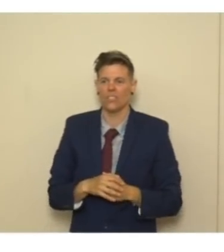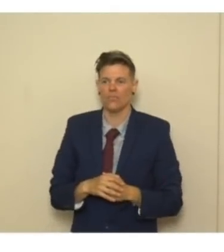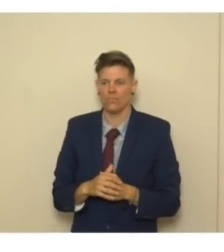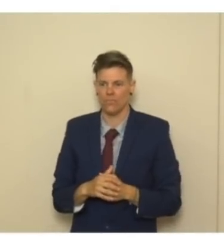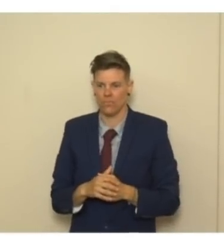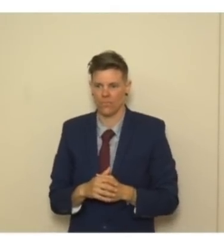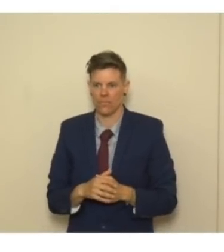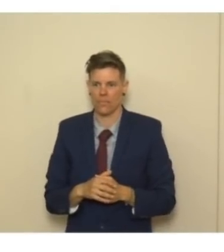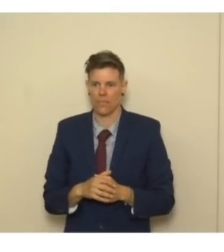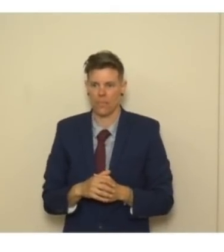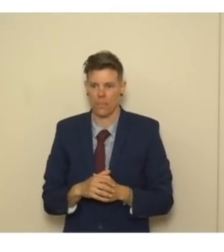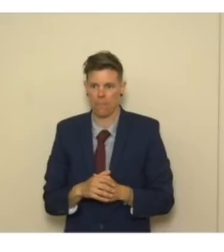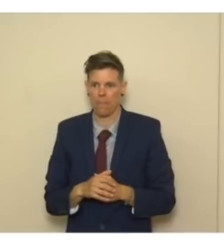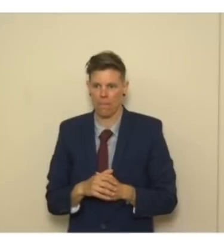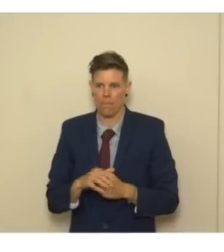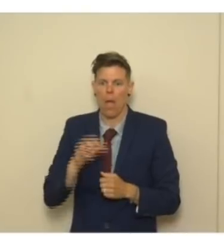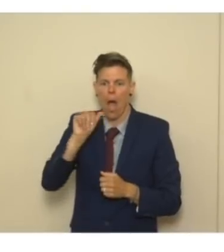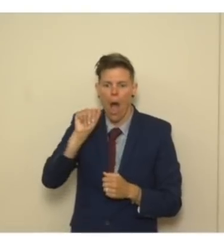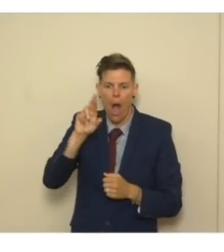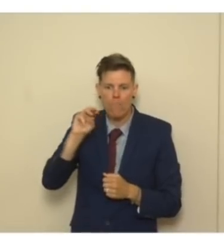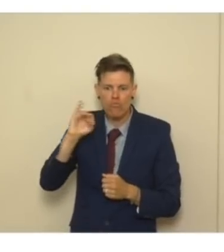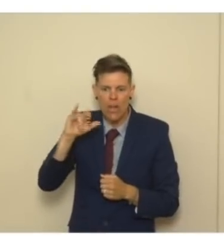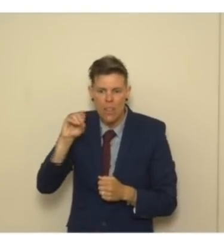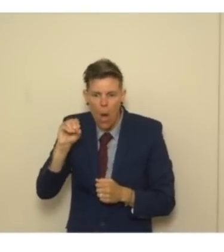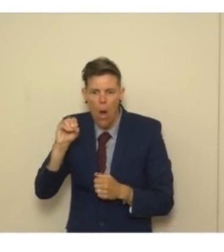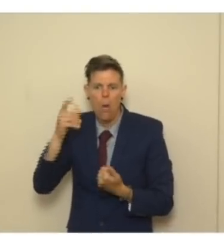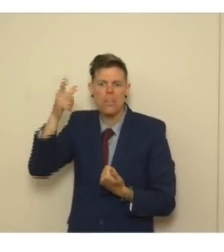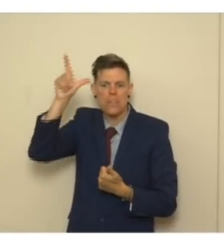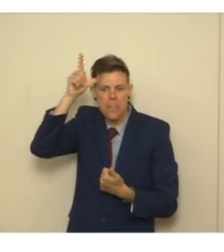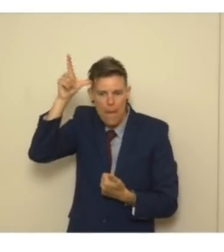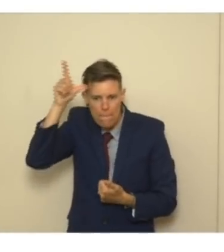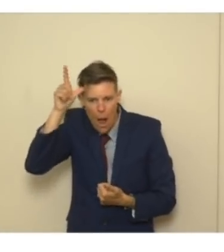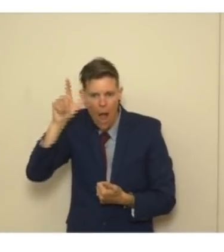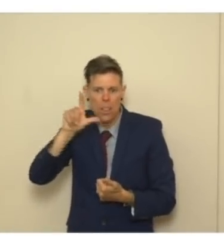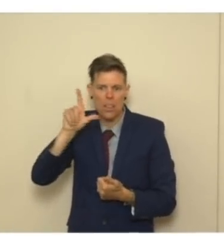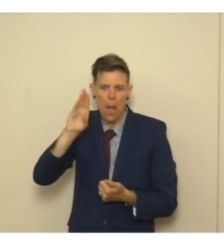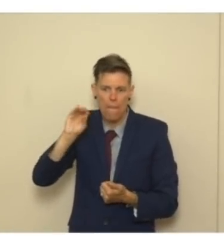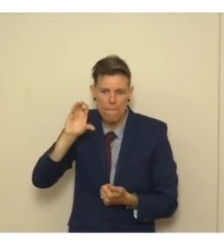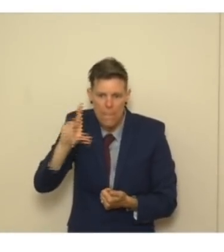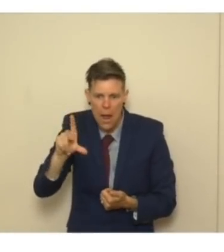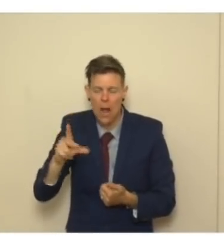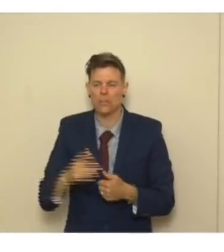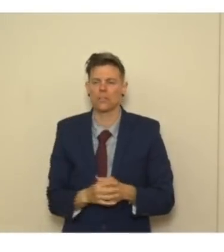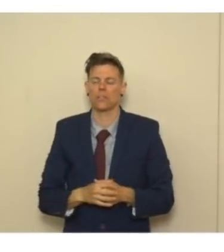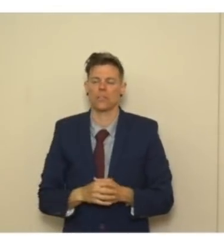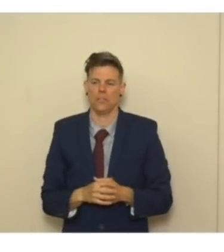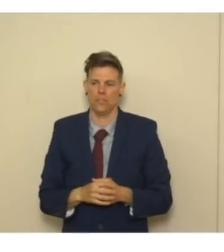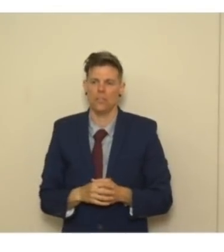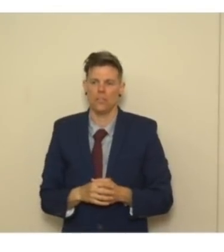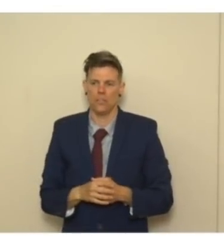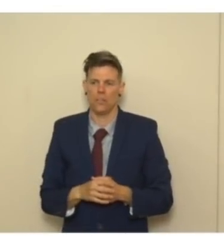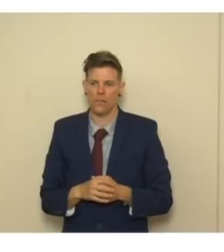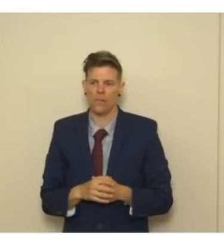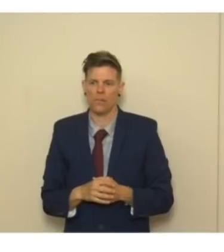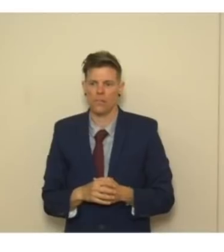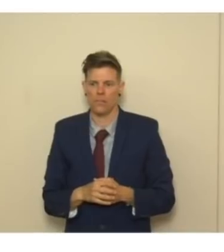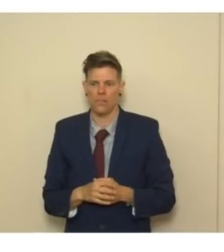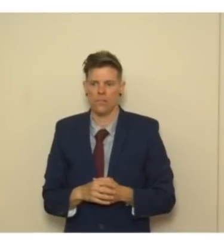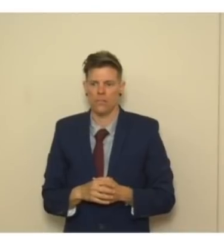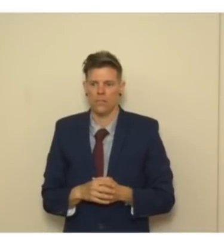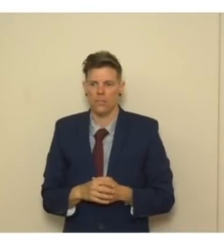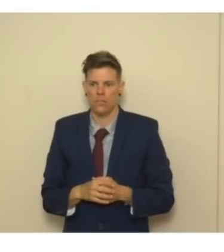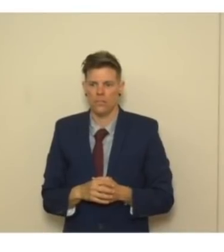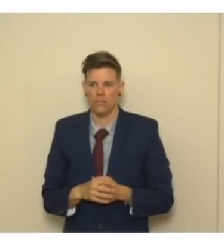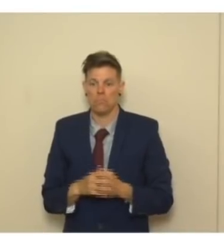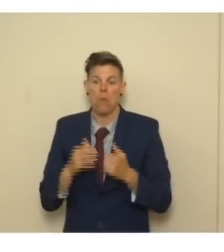with Lubbock, Texas. Just another update. We show this pretty much